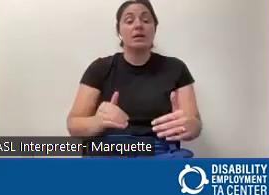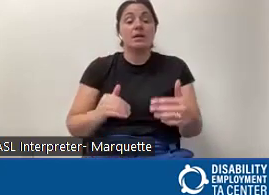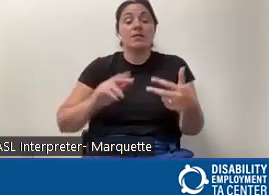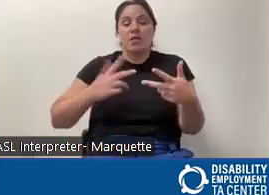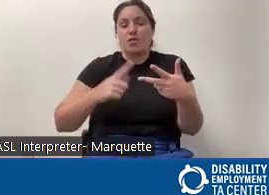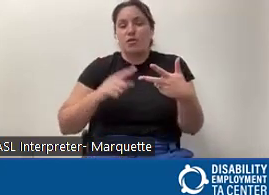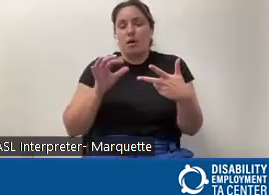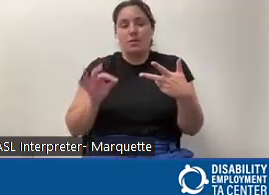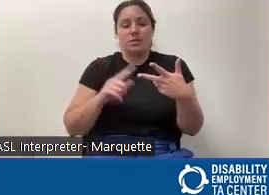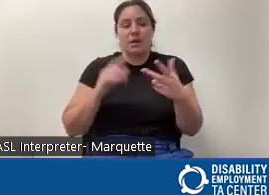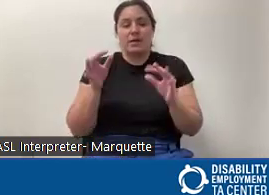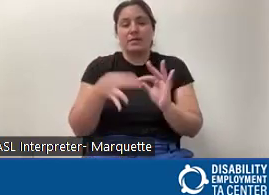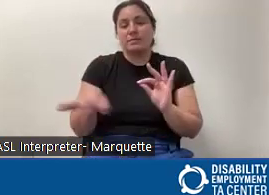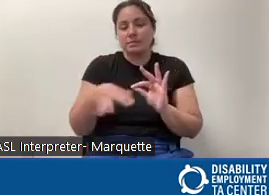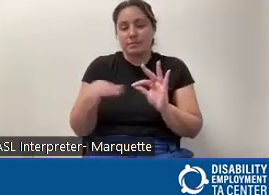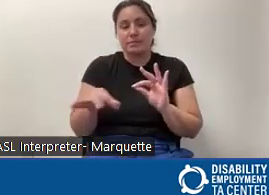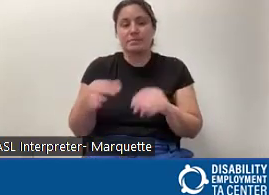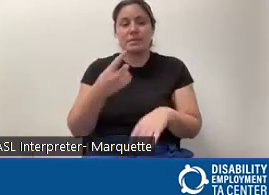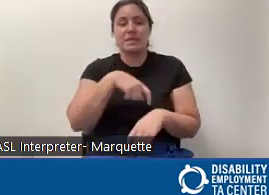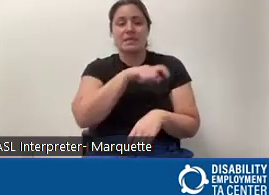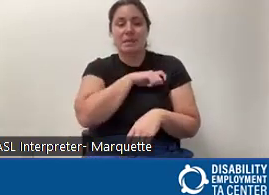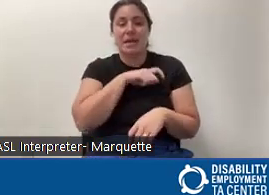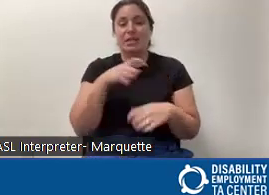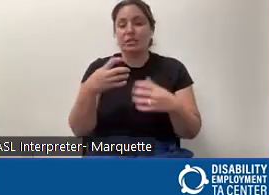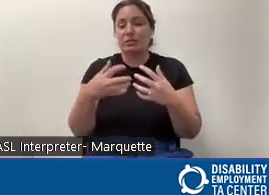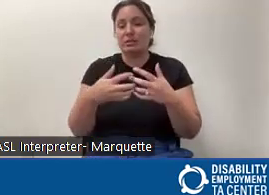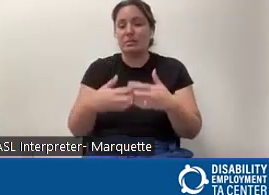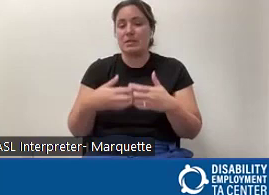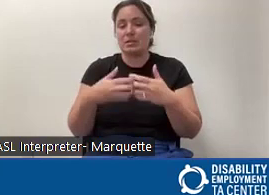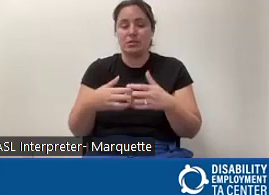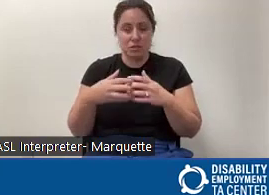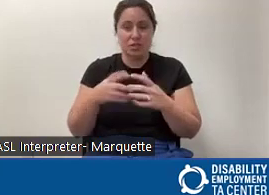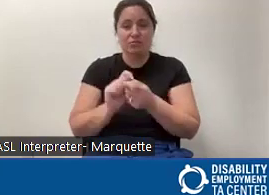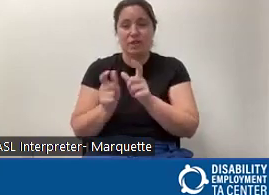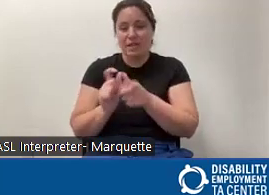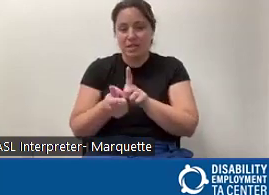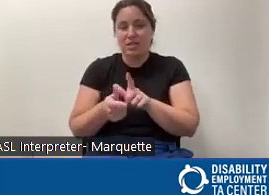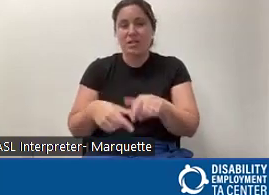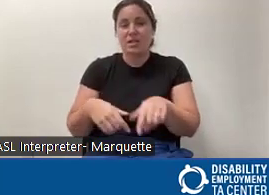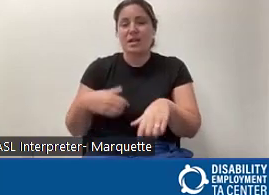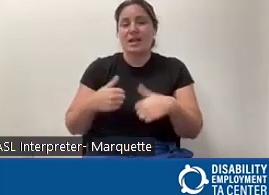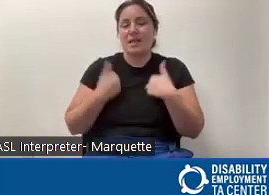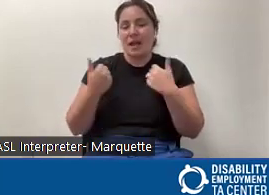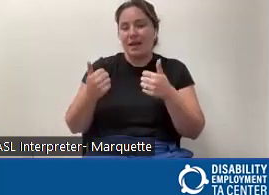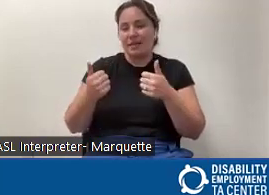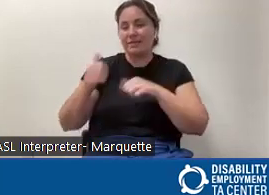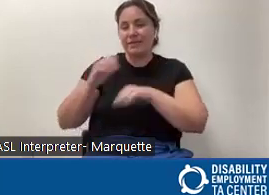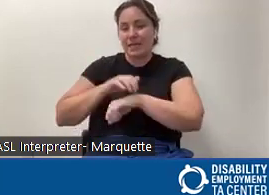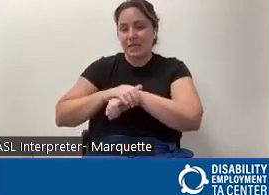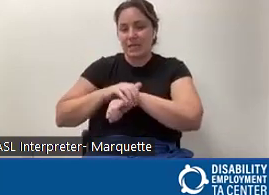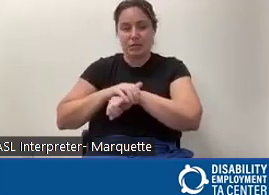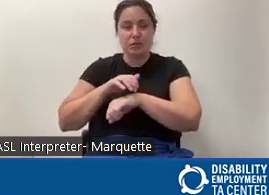have Spanish machine translations as well, and the link to access those will be provided in the chat, or it may have